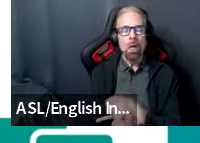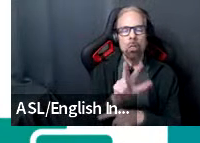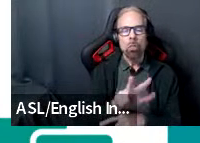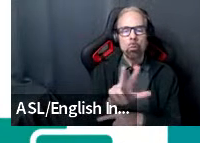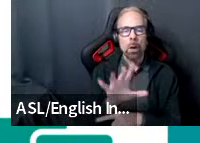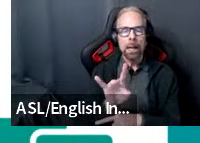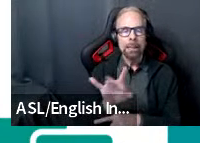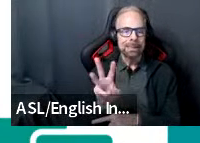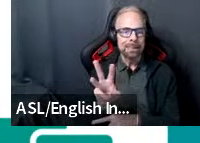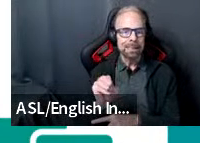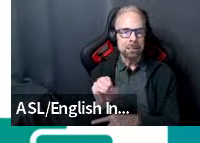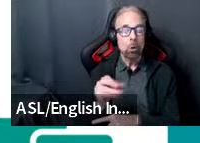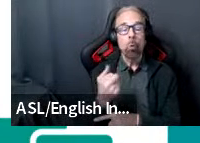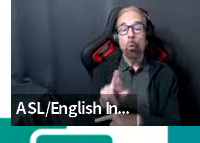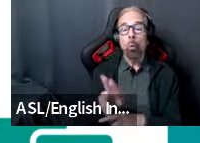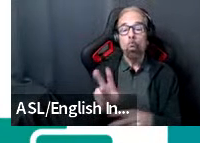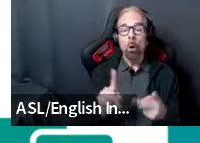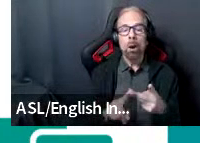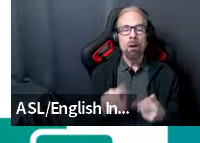1-646-931-3860 or